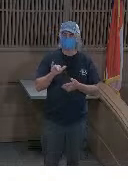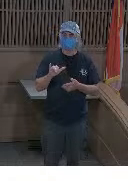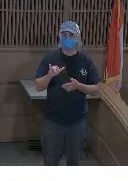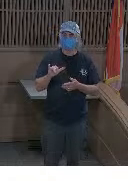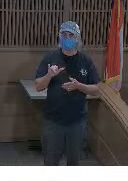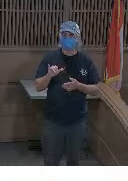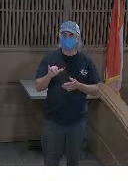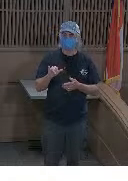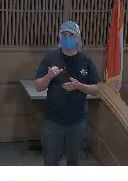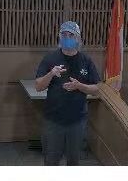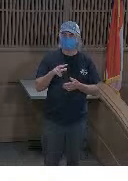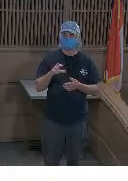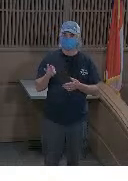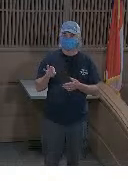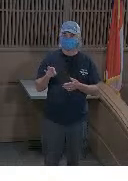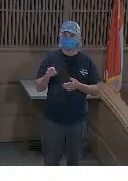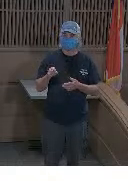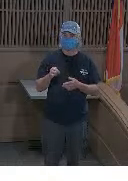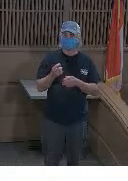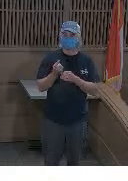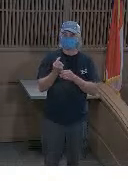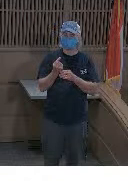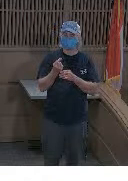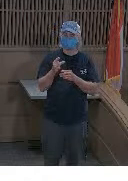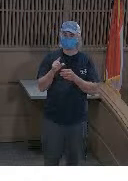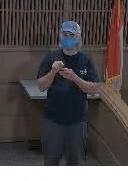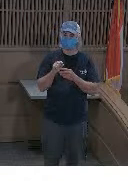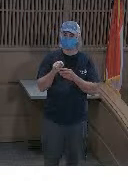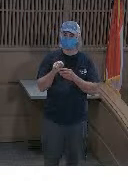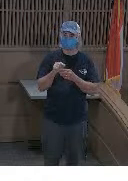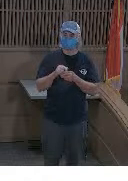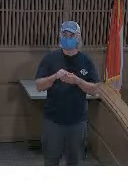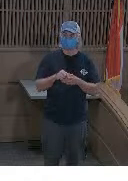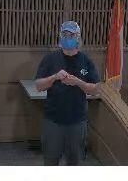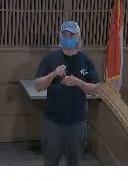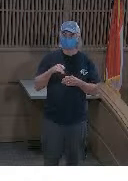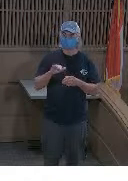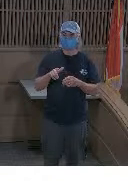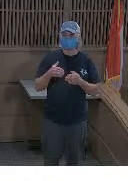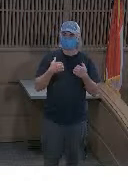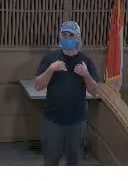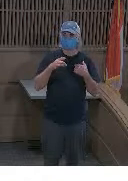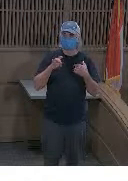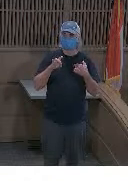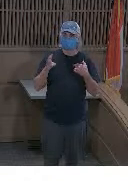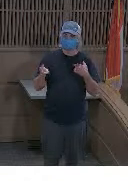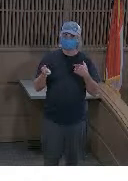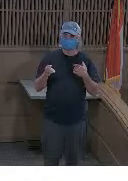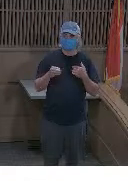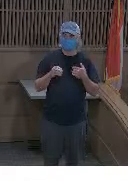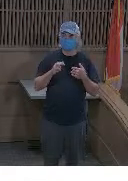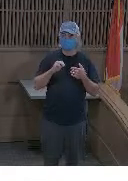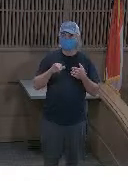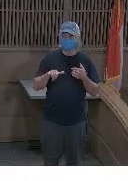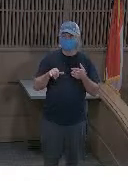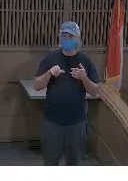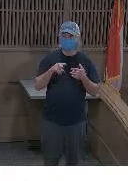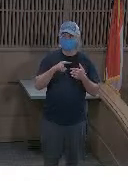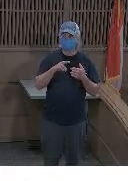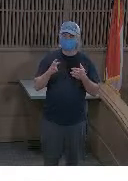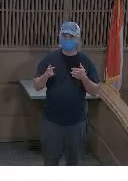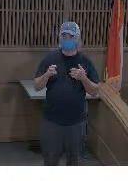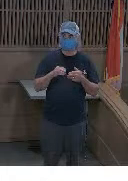39 deaths last year. In April of last year, 2020, we had 86. May, we had